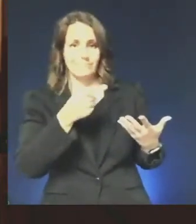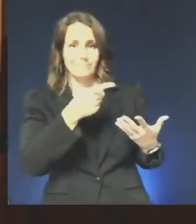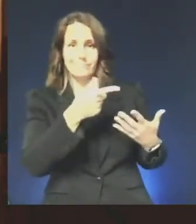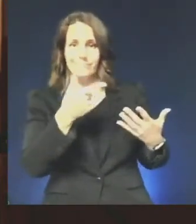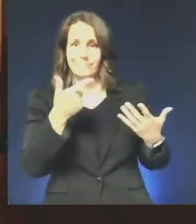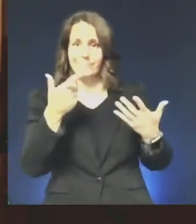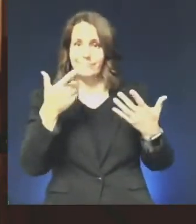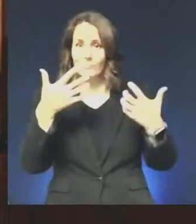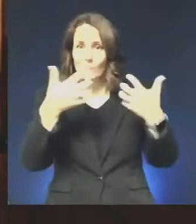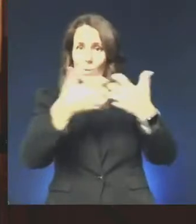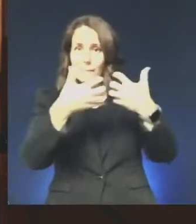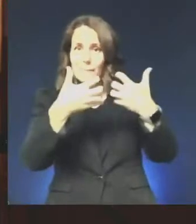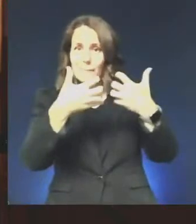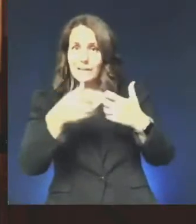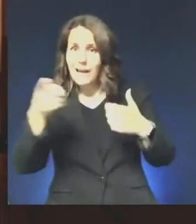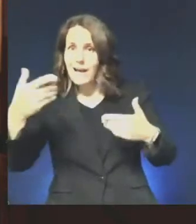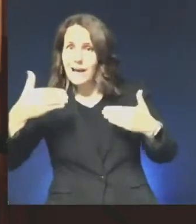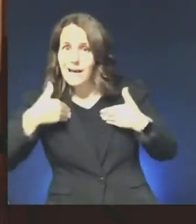personalities and